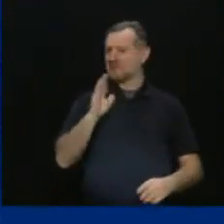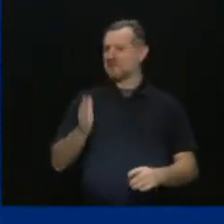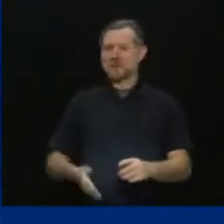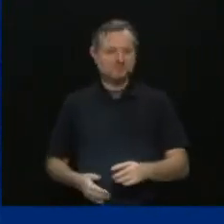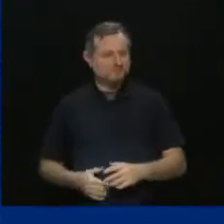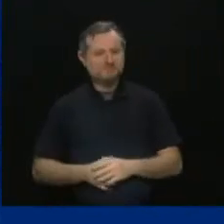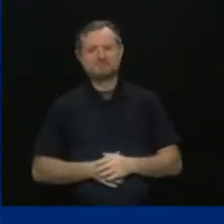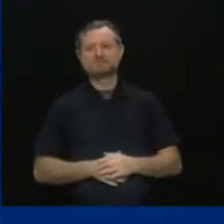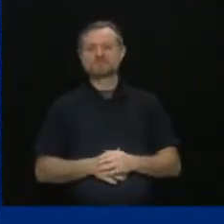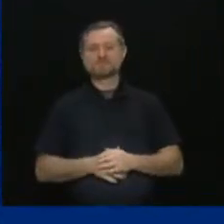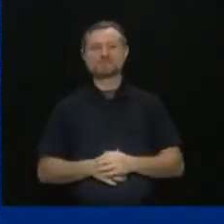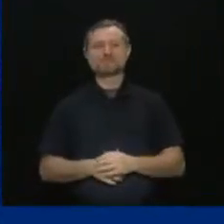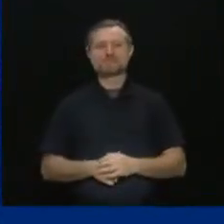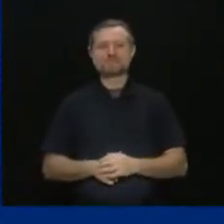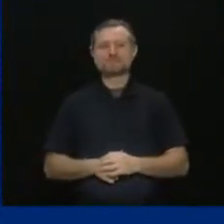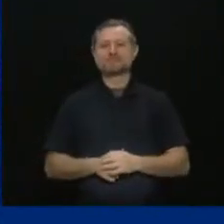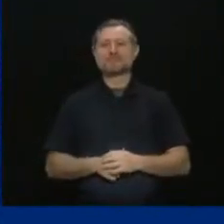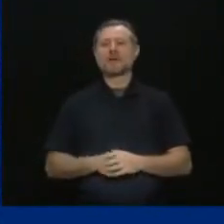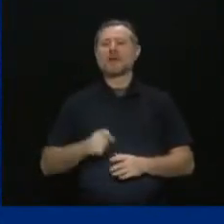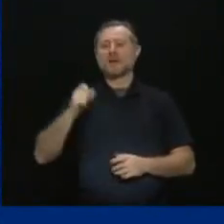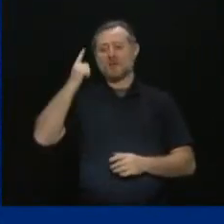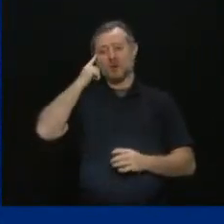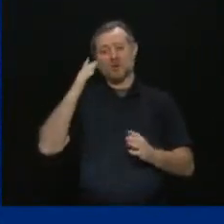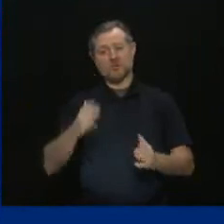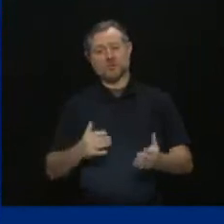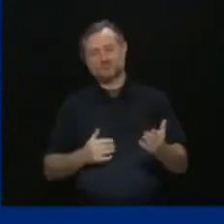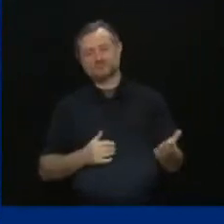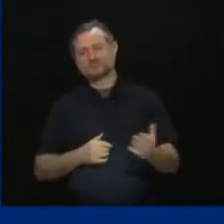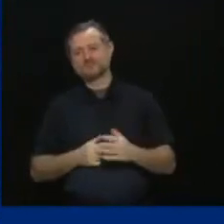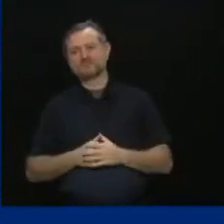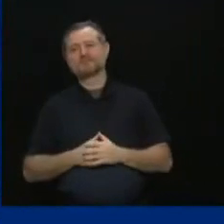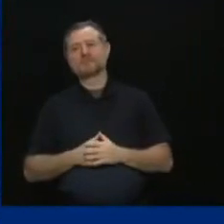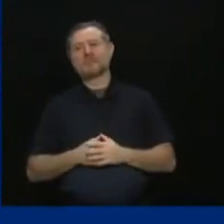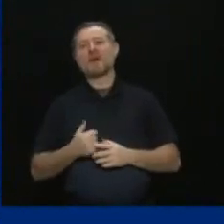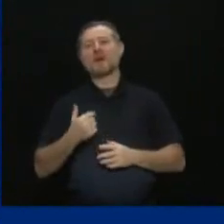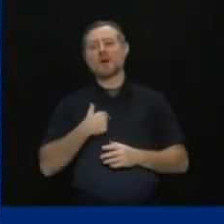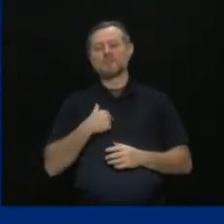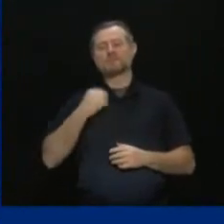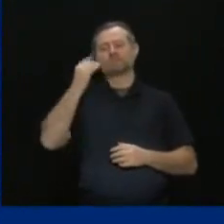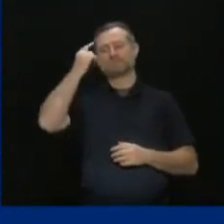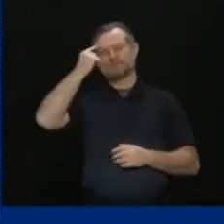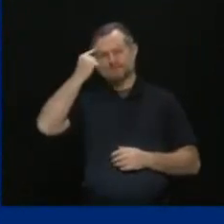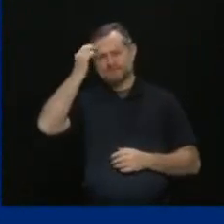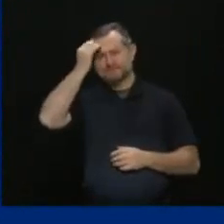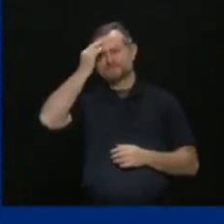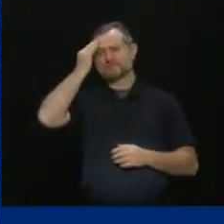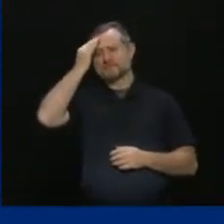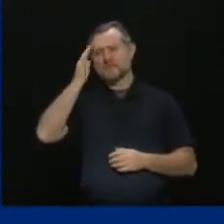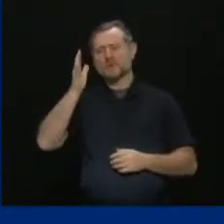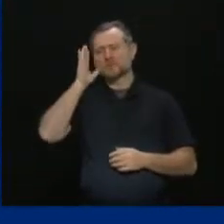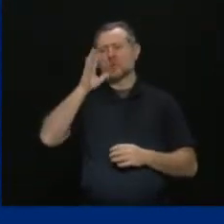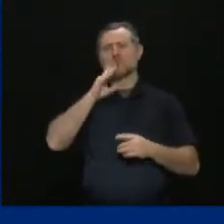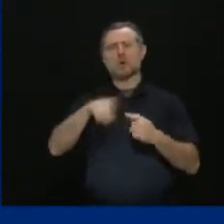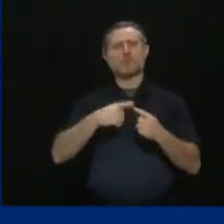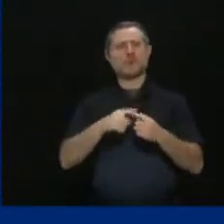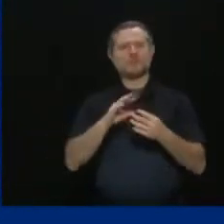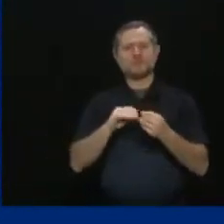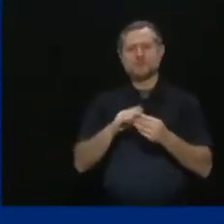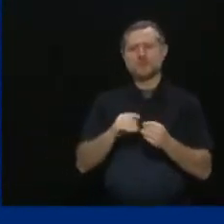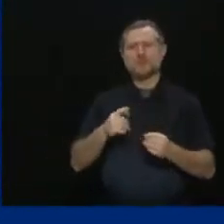But Governor, I have to say, I was thinking about this while you were talking. Of the 9 governors